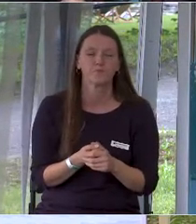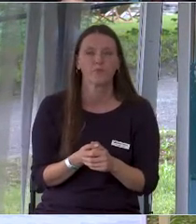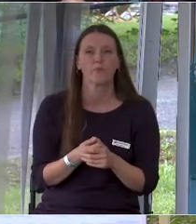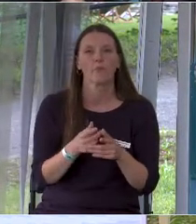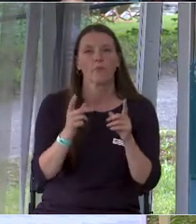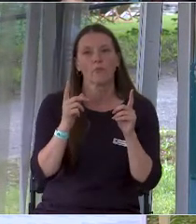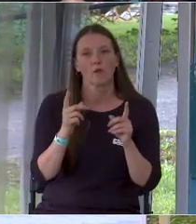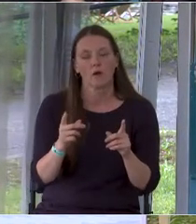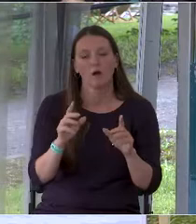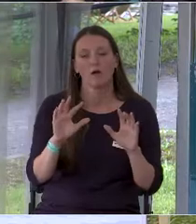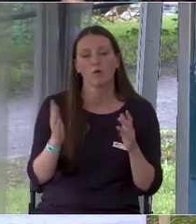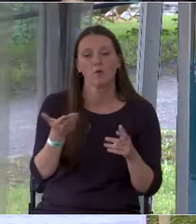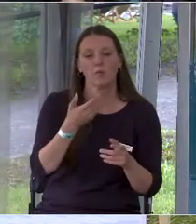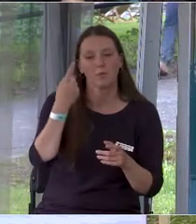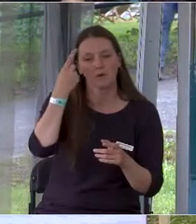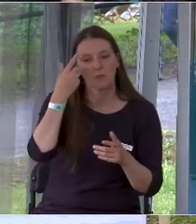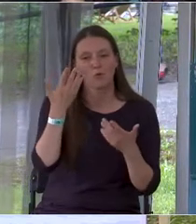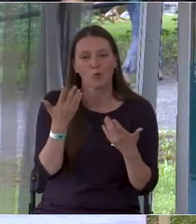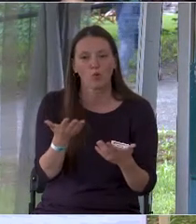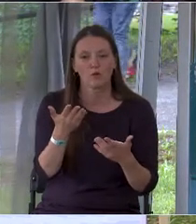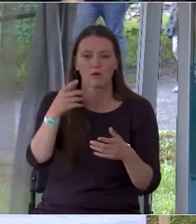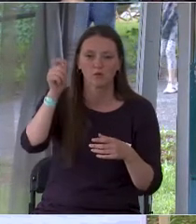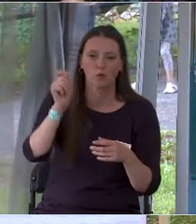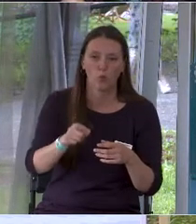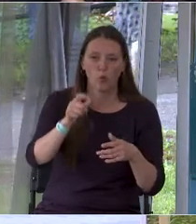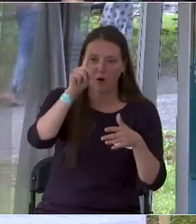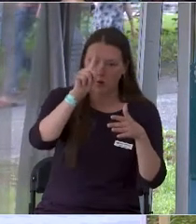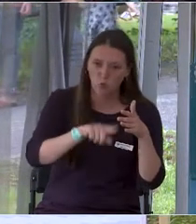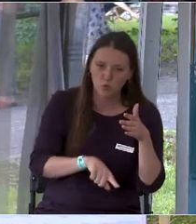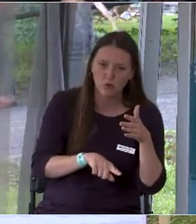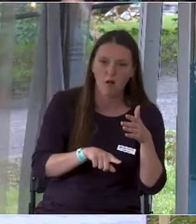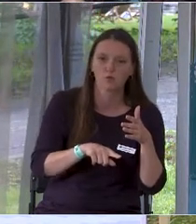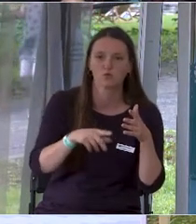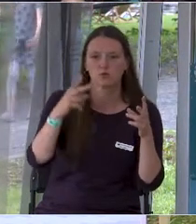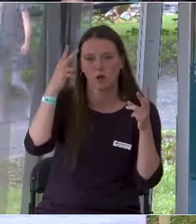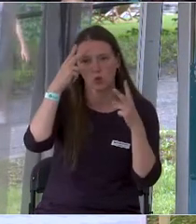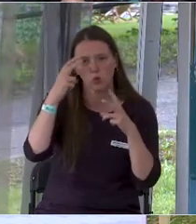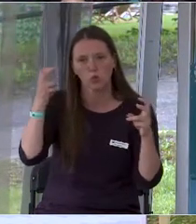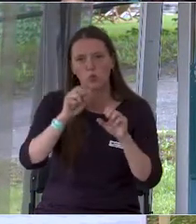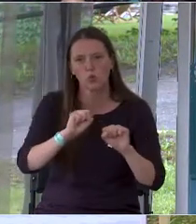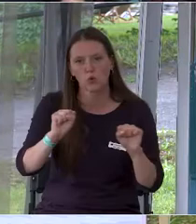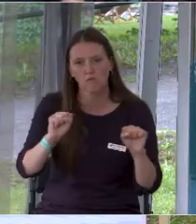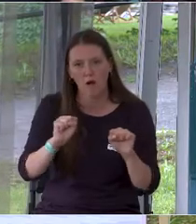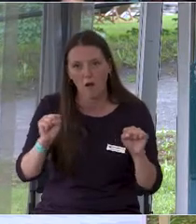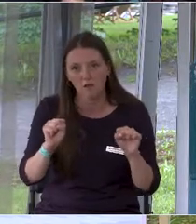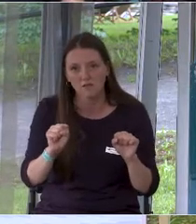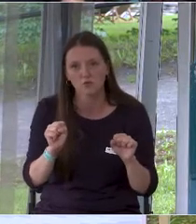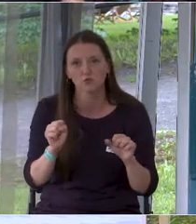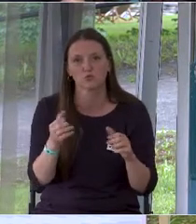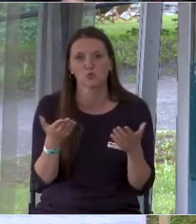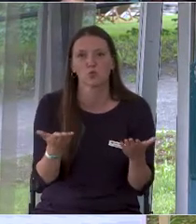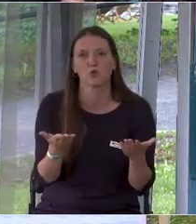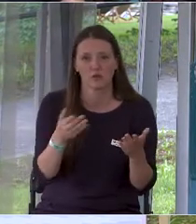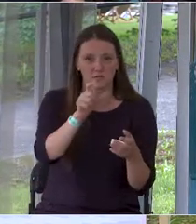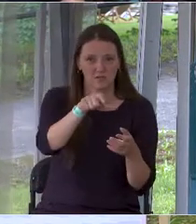out how to create the security and confidence and trust between the people, so we always come